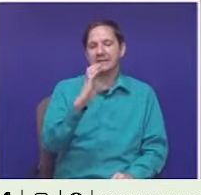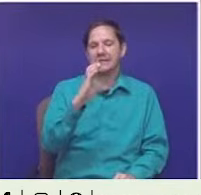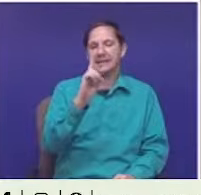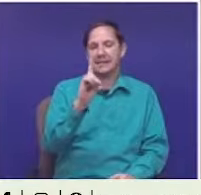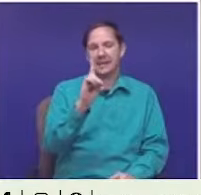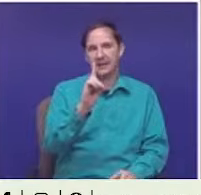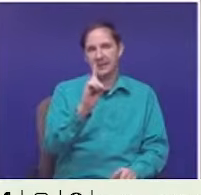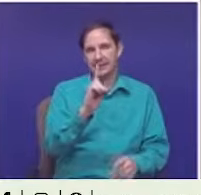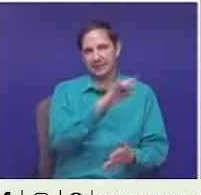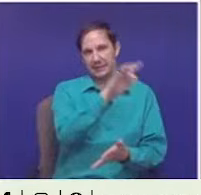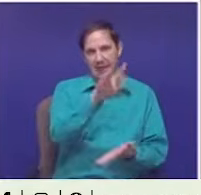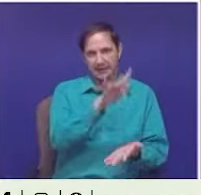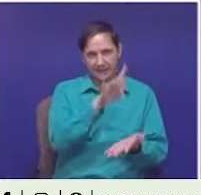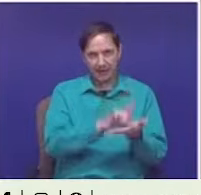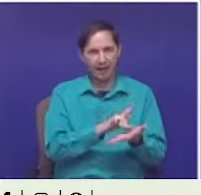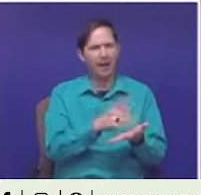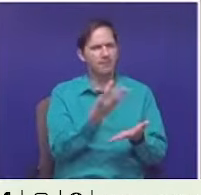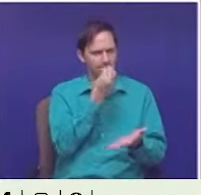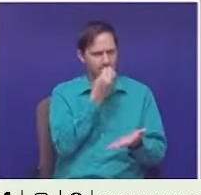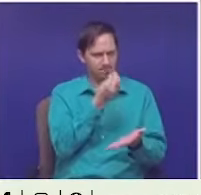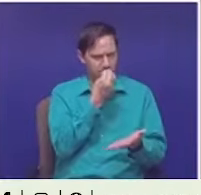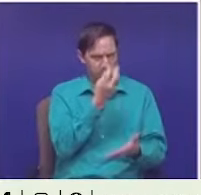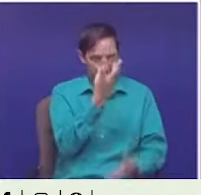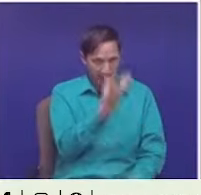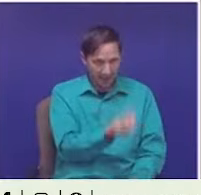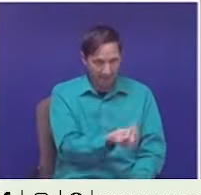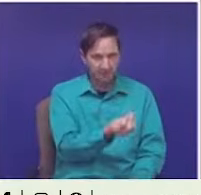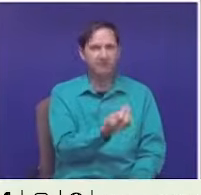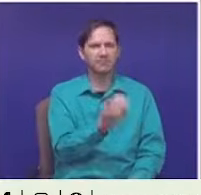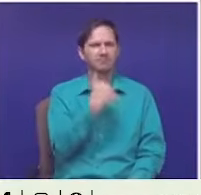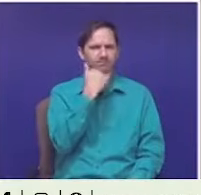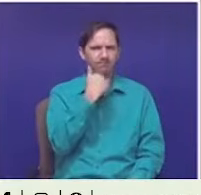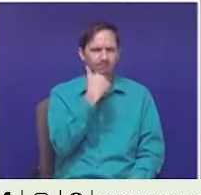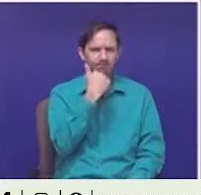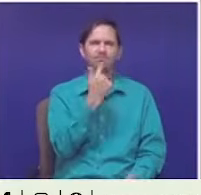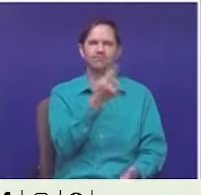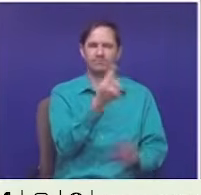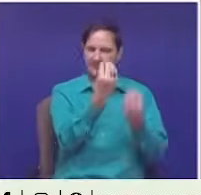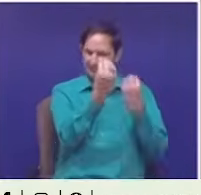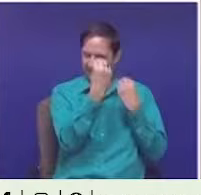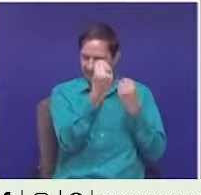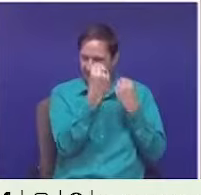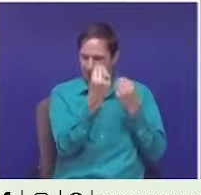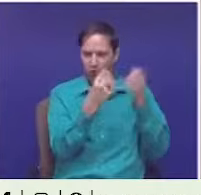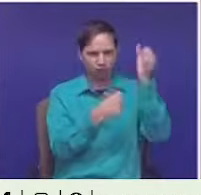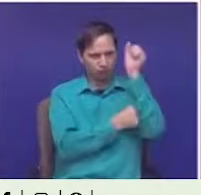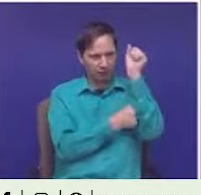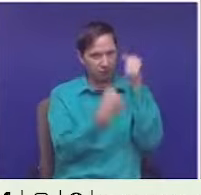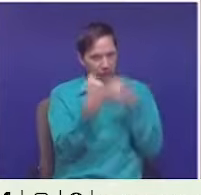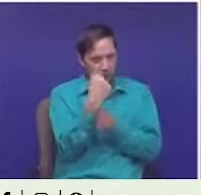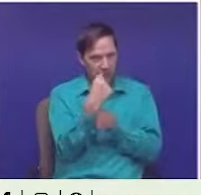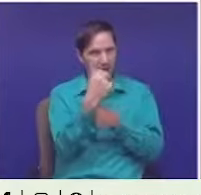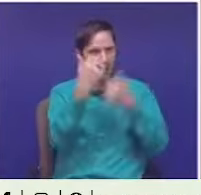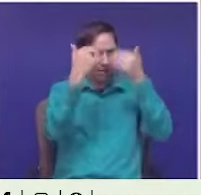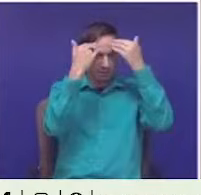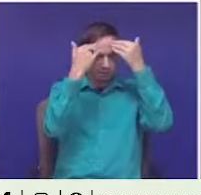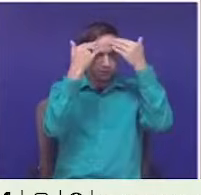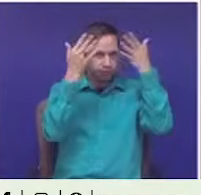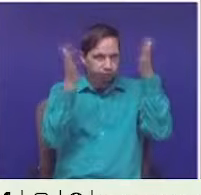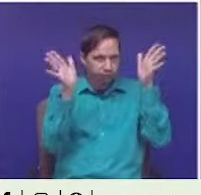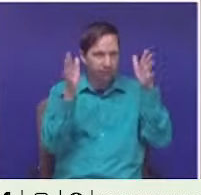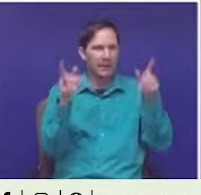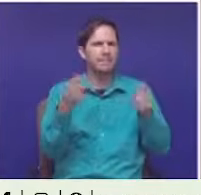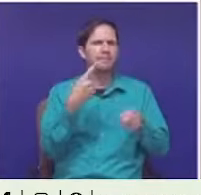structured curriculum in place appropriate for their age, where they are taught these things and they have these cognitive games that they